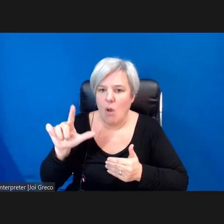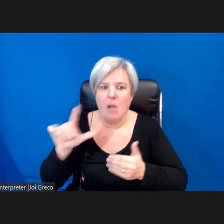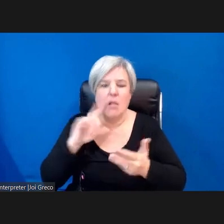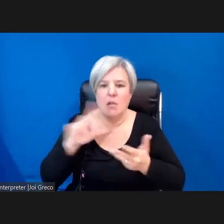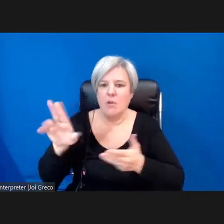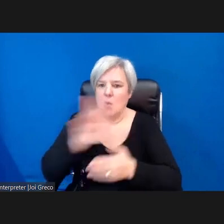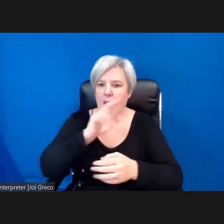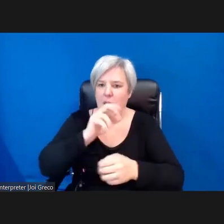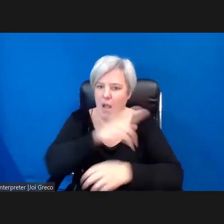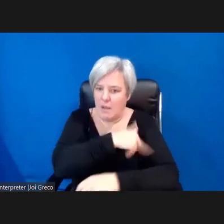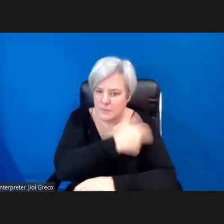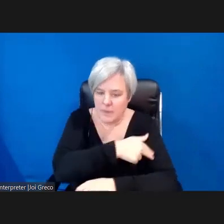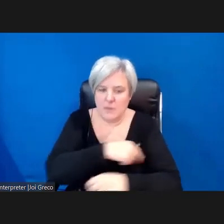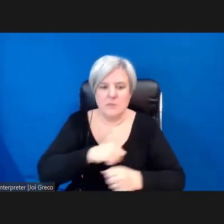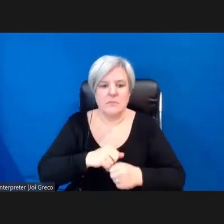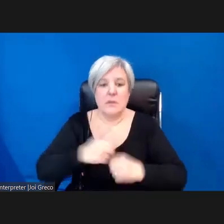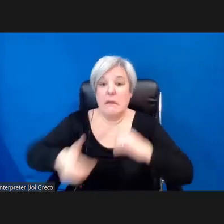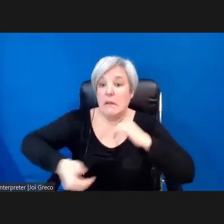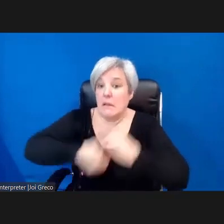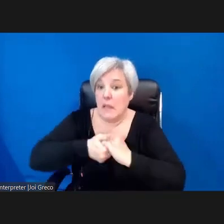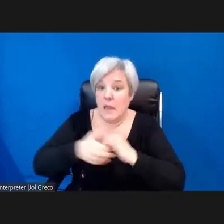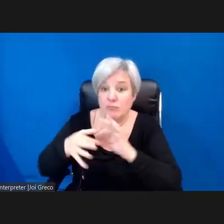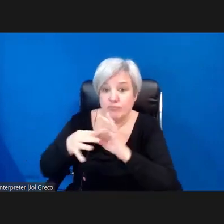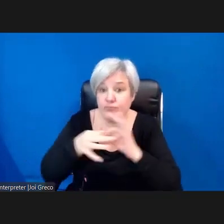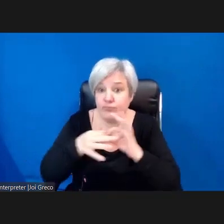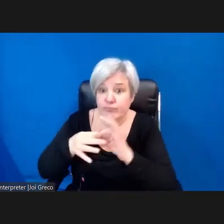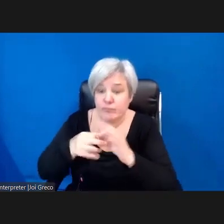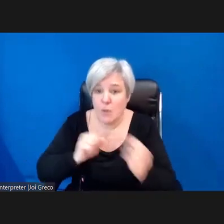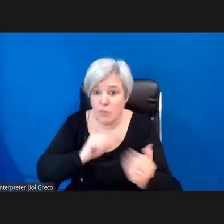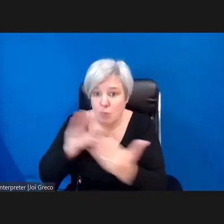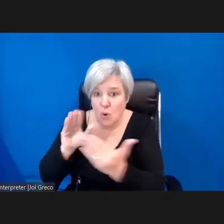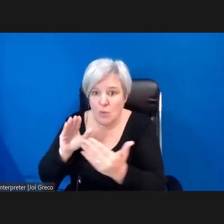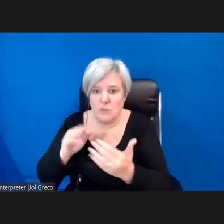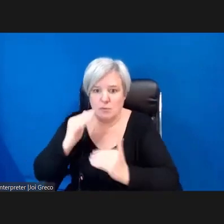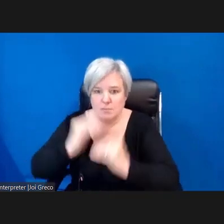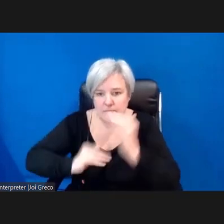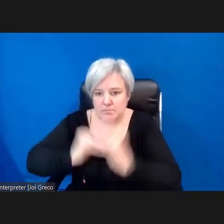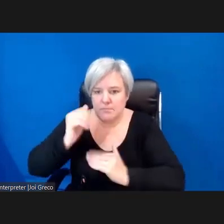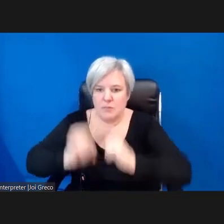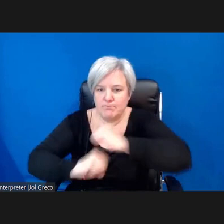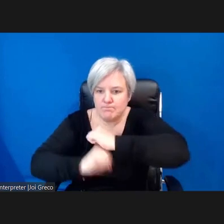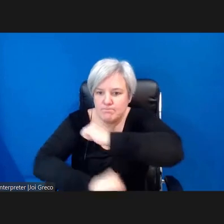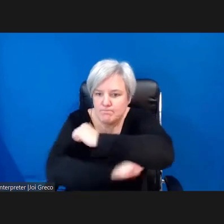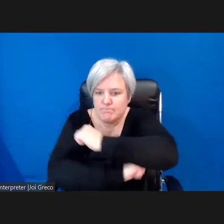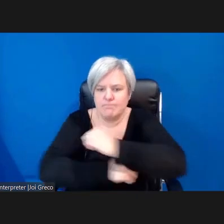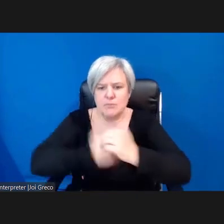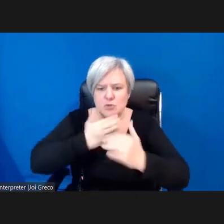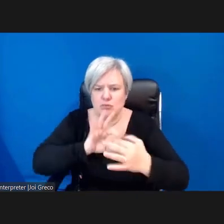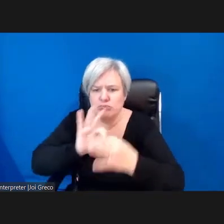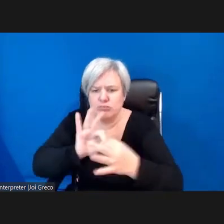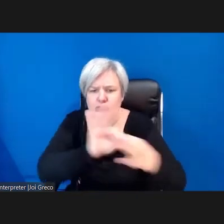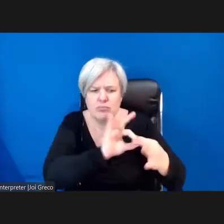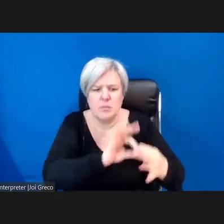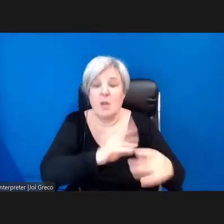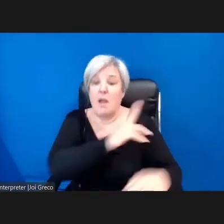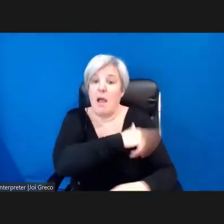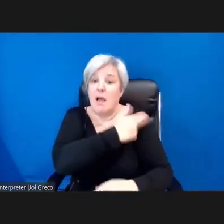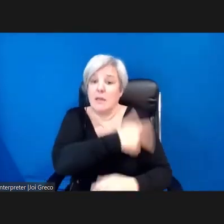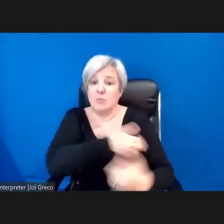with, the collaborative relationship building approach to help you build a foundation and get to know your hospital